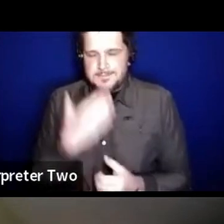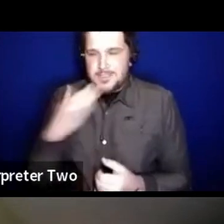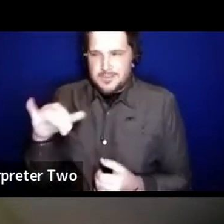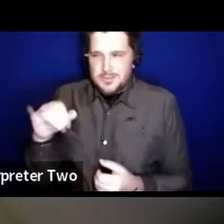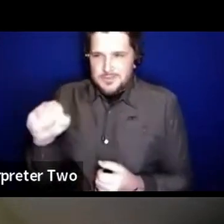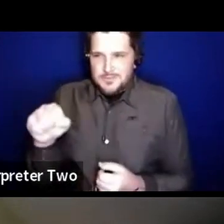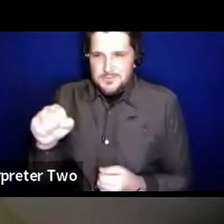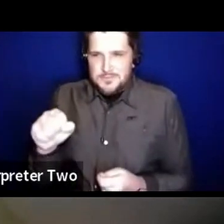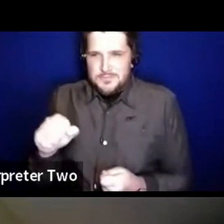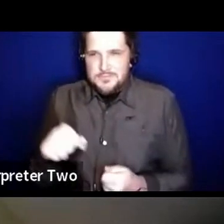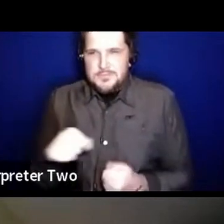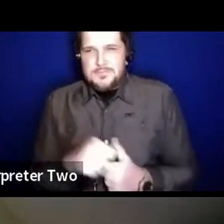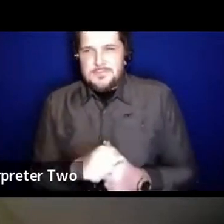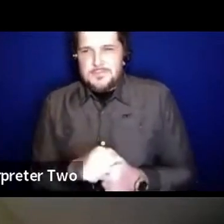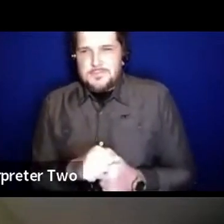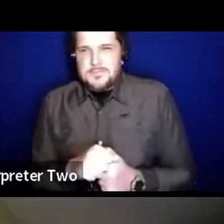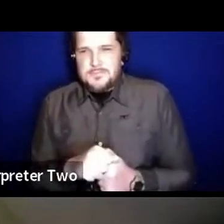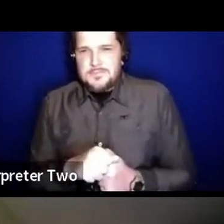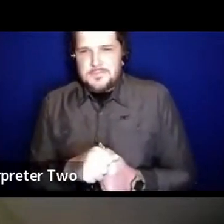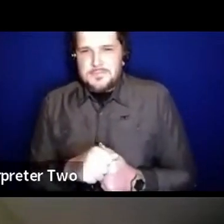Aisha, do you want to introduce yourself?